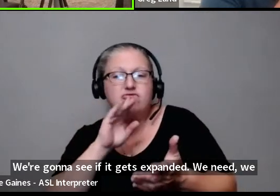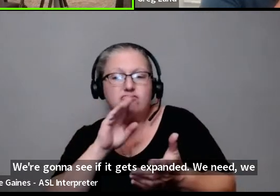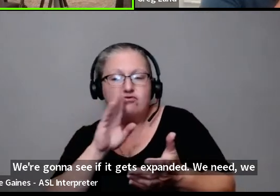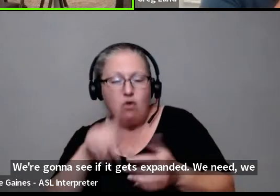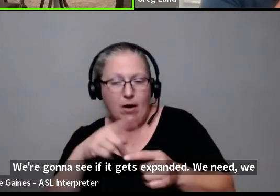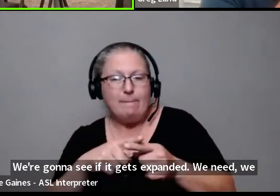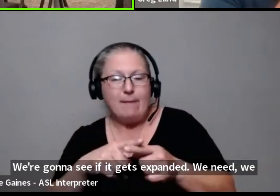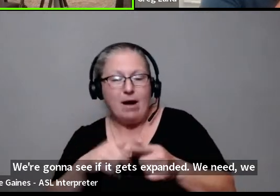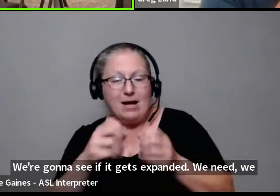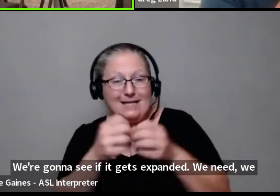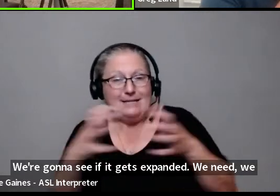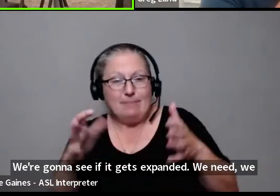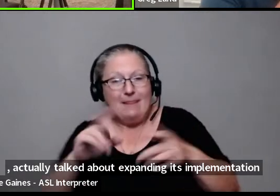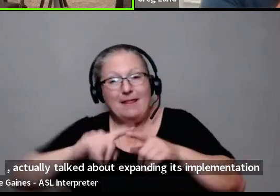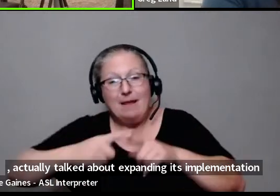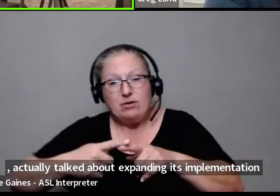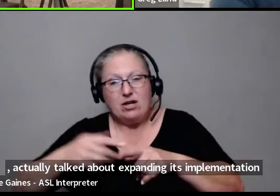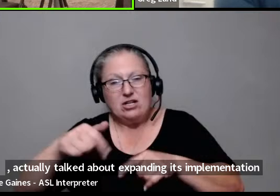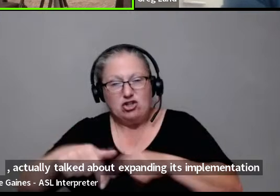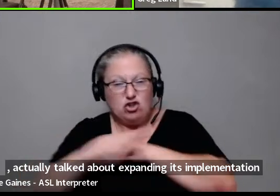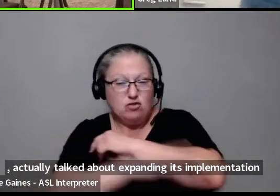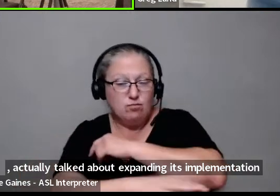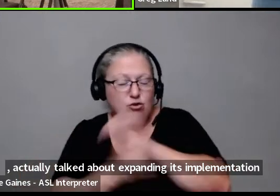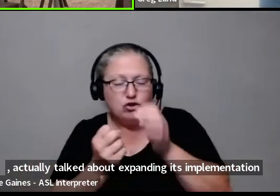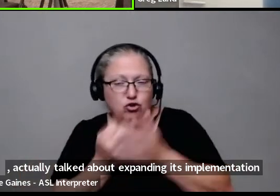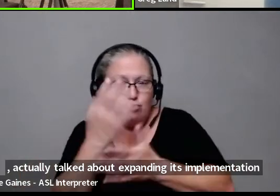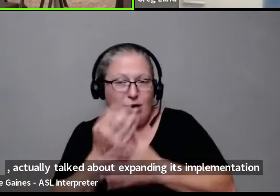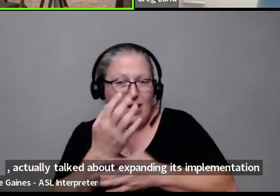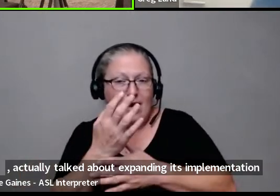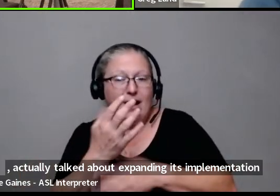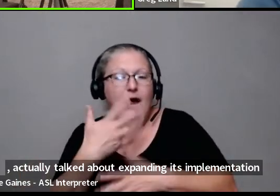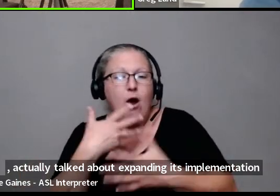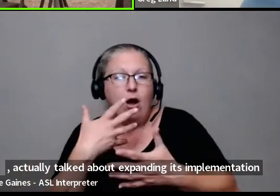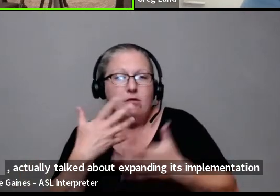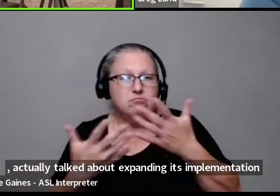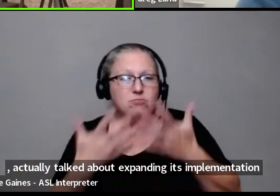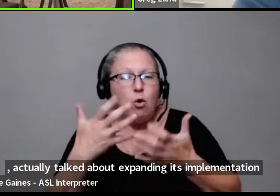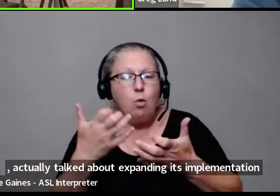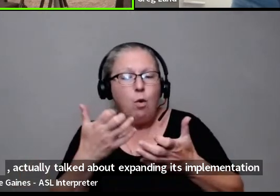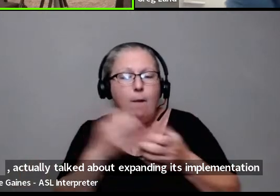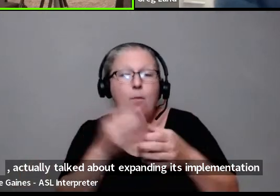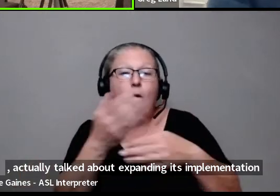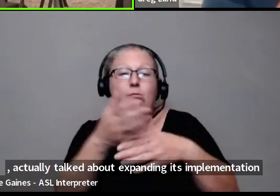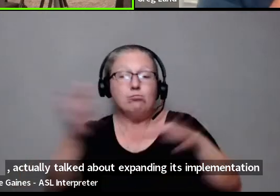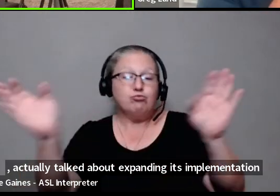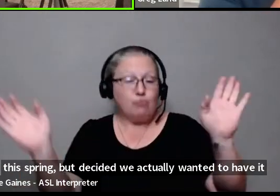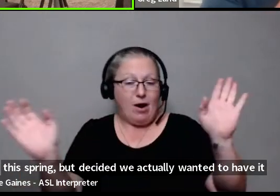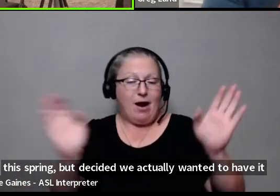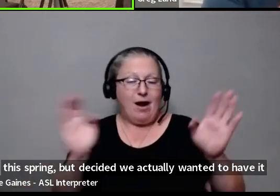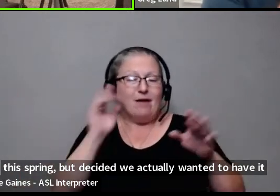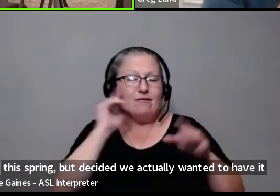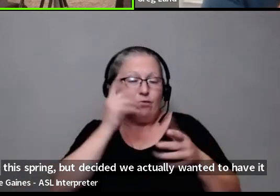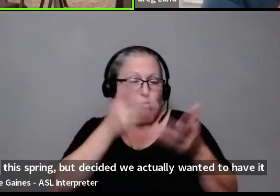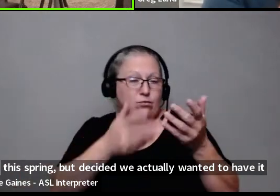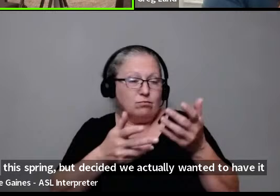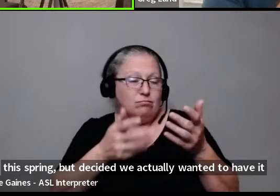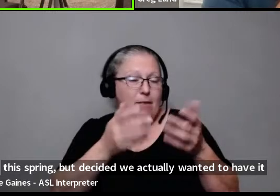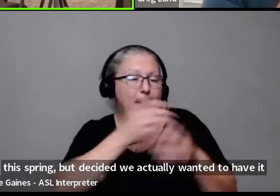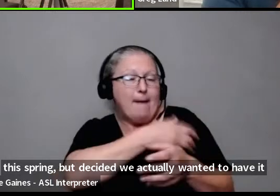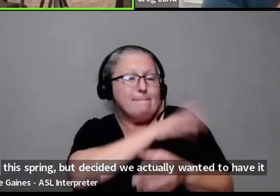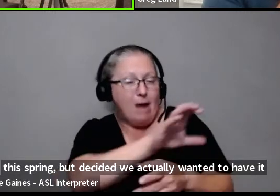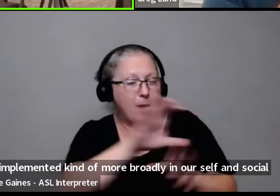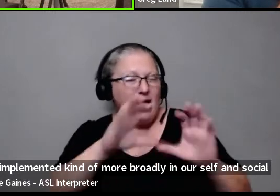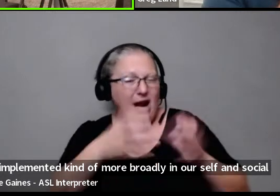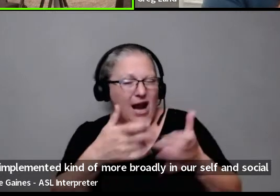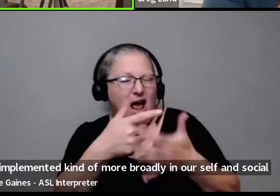its implementation this spring, but decided we actually wanted to have it implemented kind of more broadly in our self and social empowerment classes before we went more